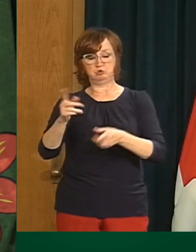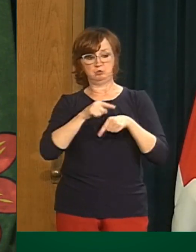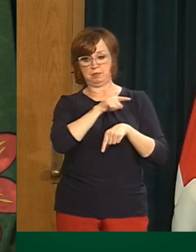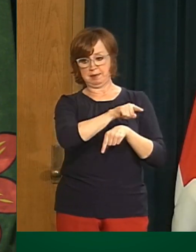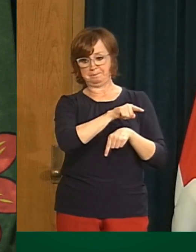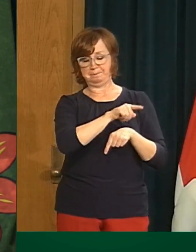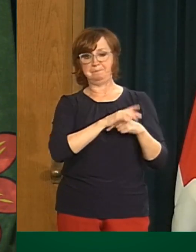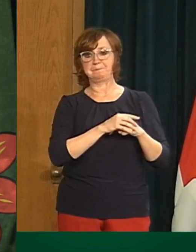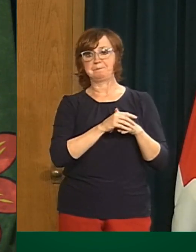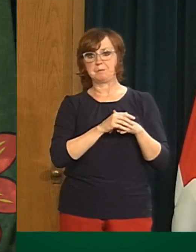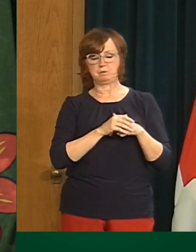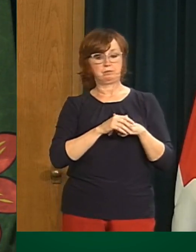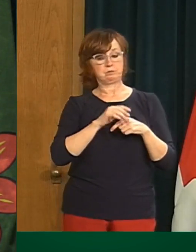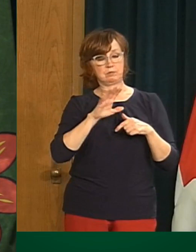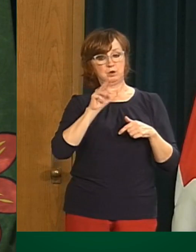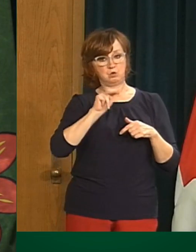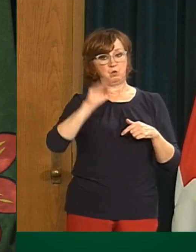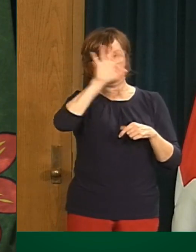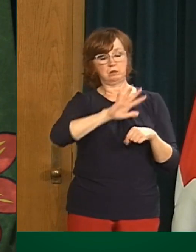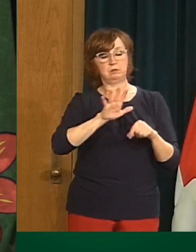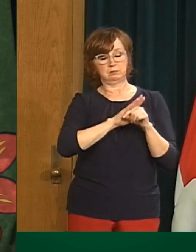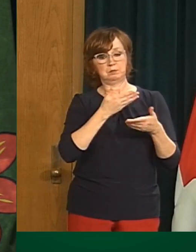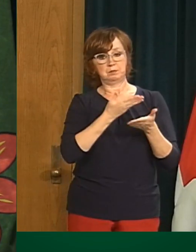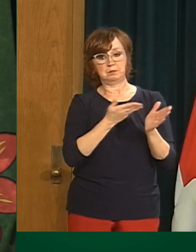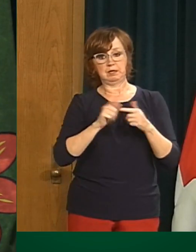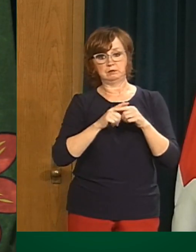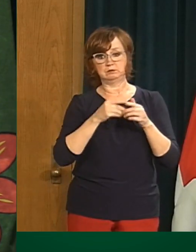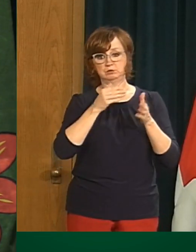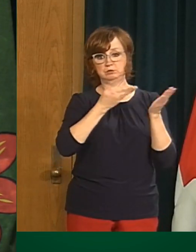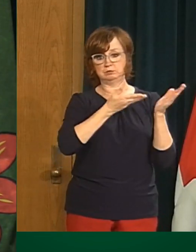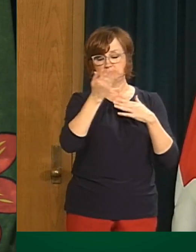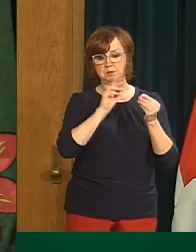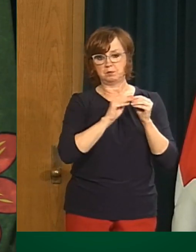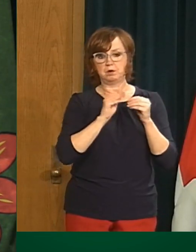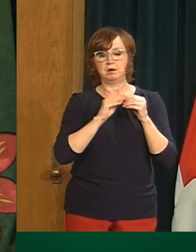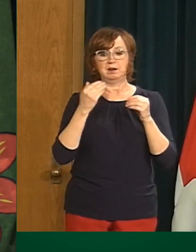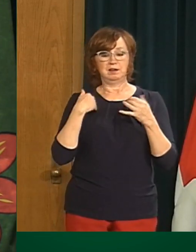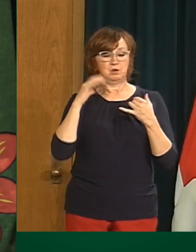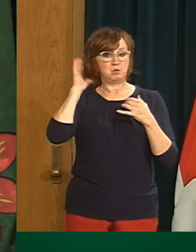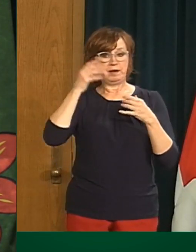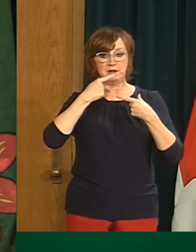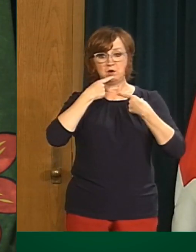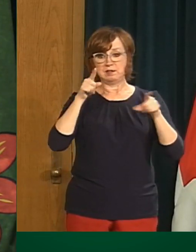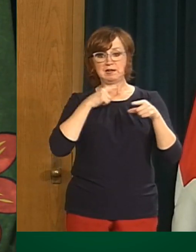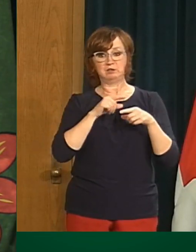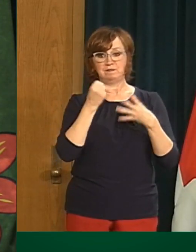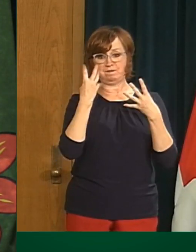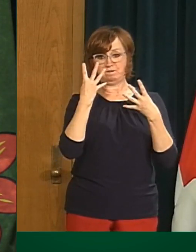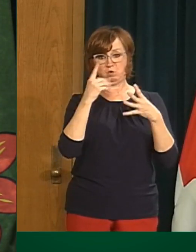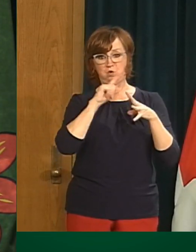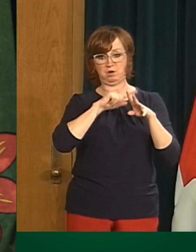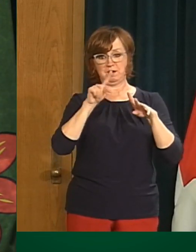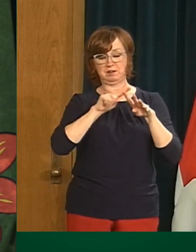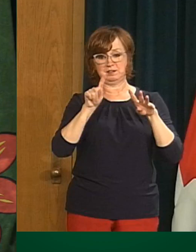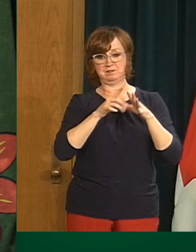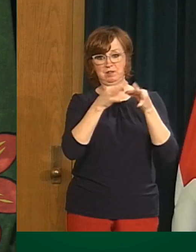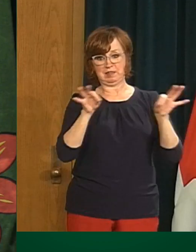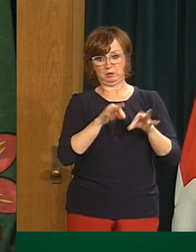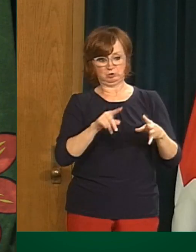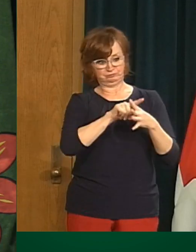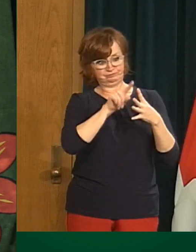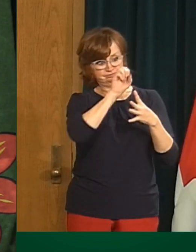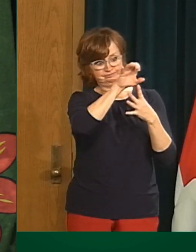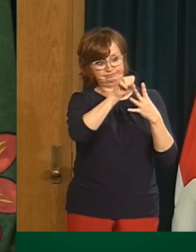long-term care center. Across the entire north, we are communicating by radio in 4 different languages to ensure that people are hearing